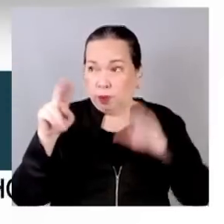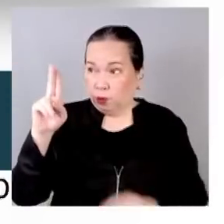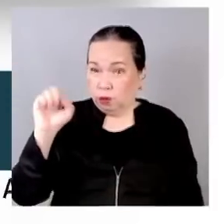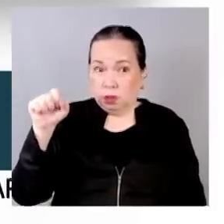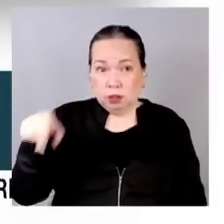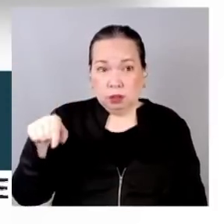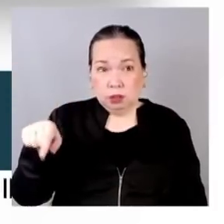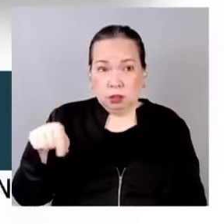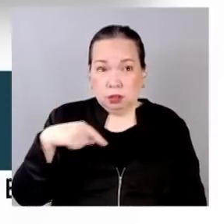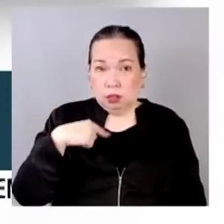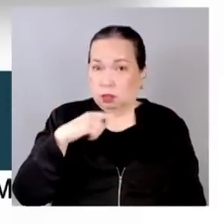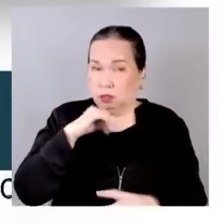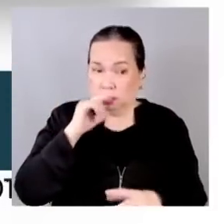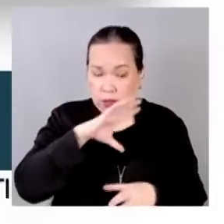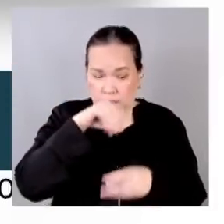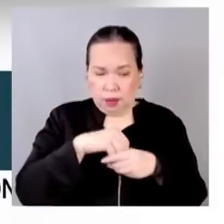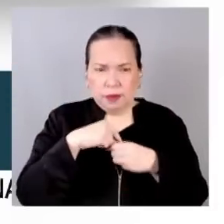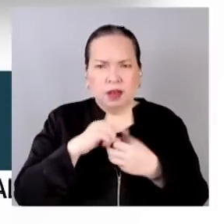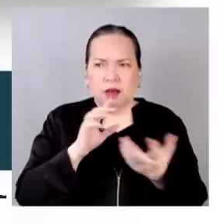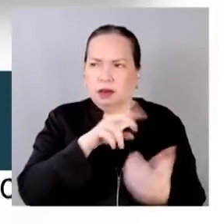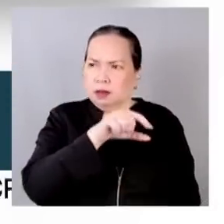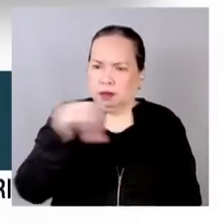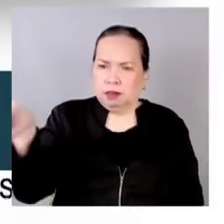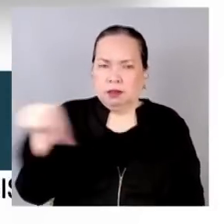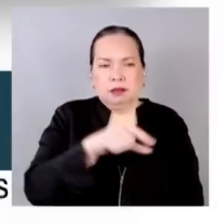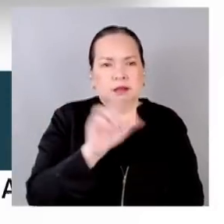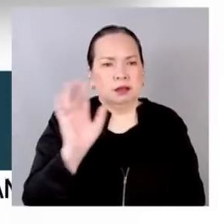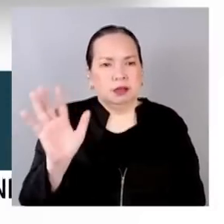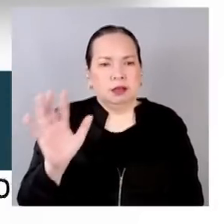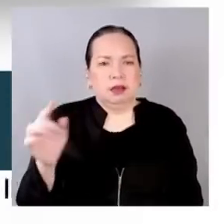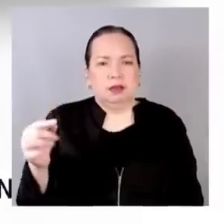not drag the Philippines into their fight.